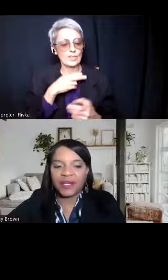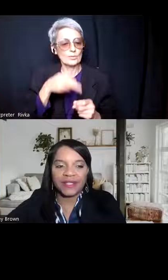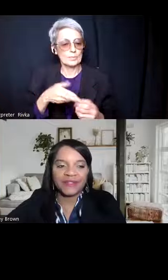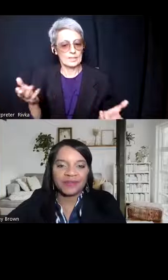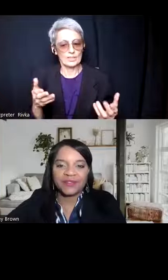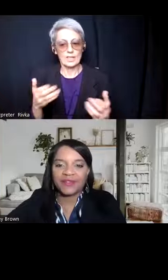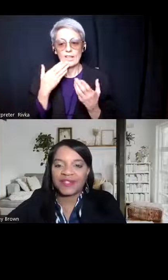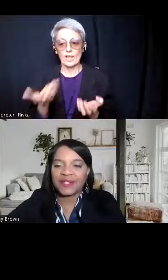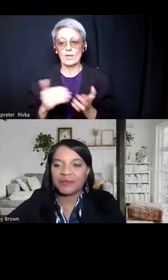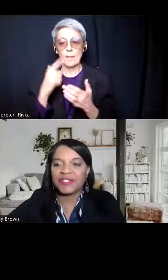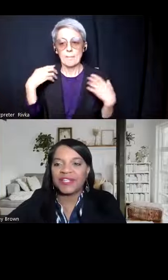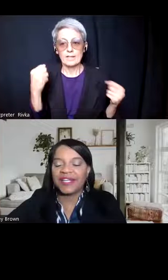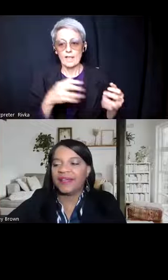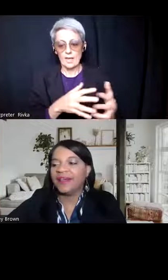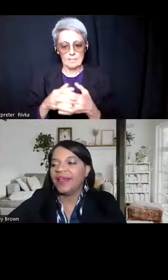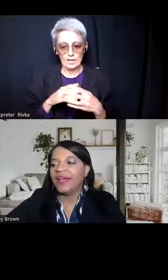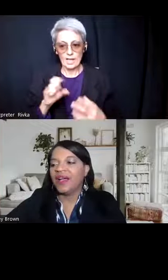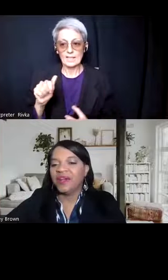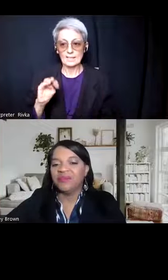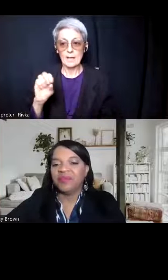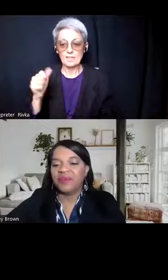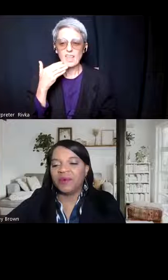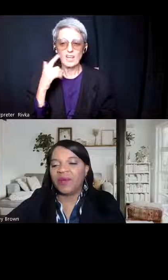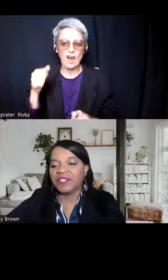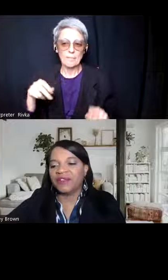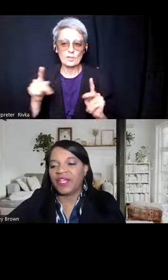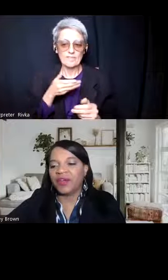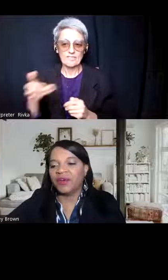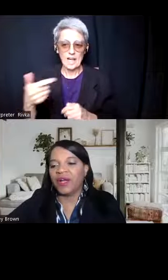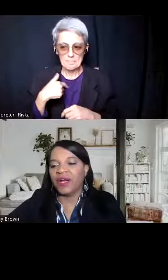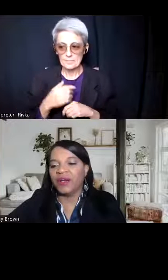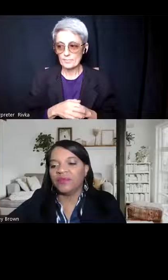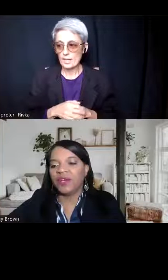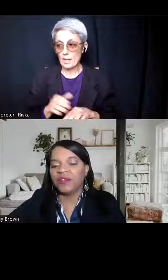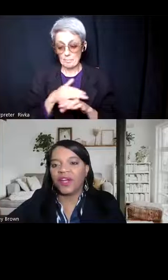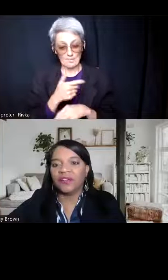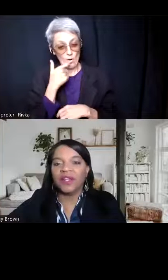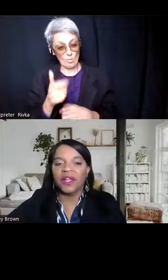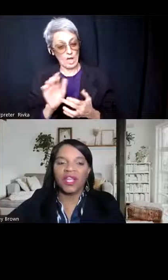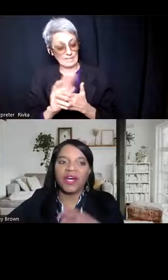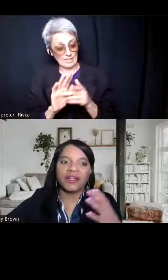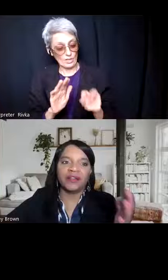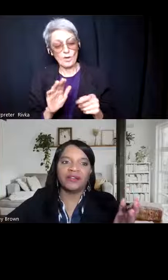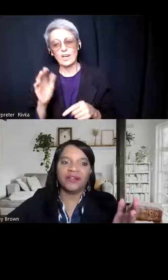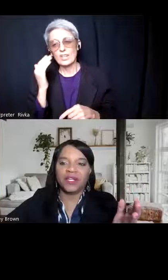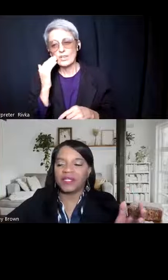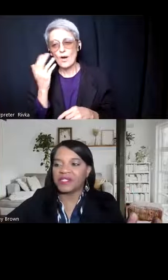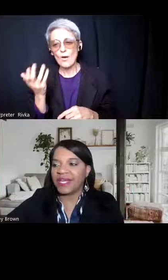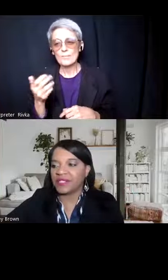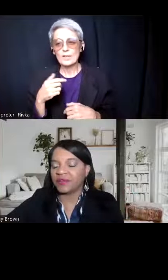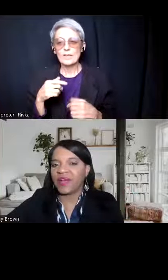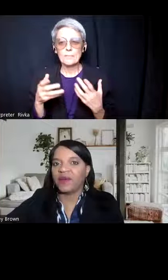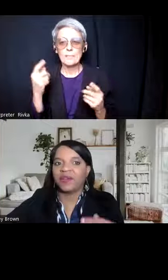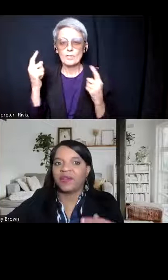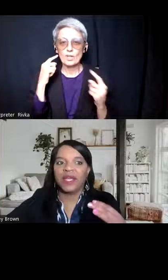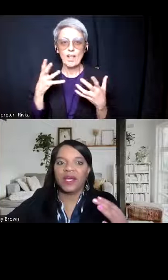of America and SAMHSA for this opportunity. Before we watch the video, you've heard a lot of